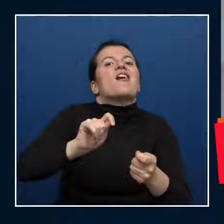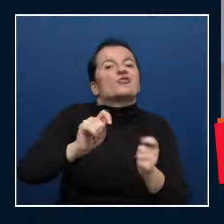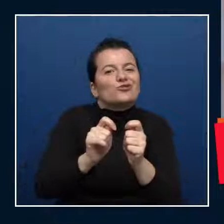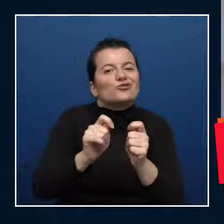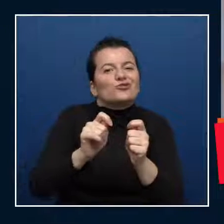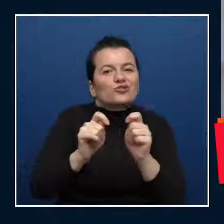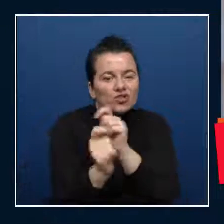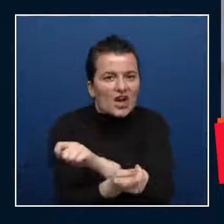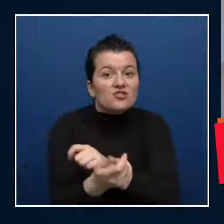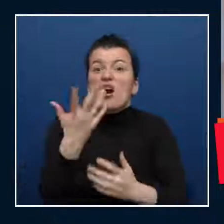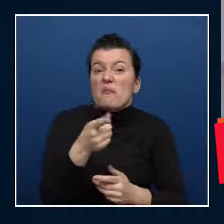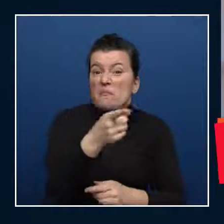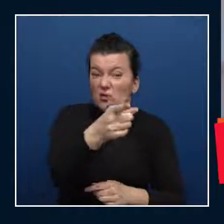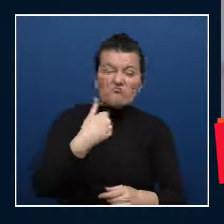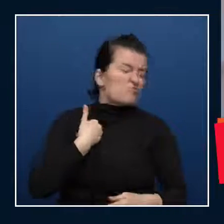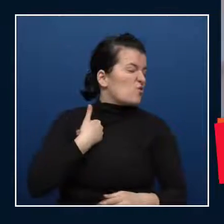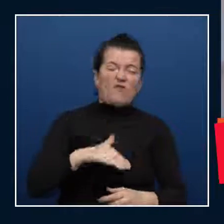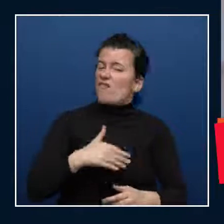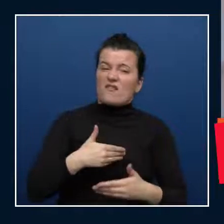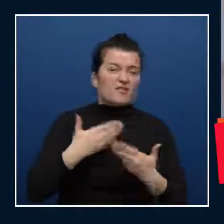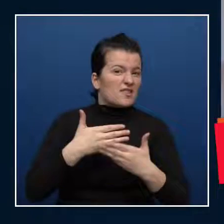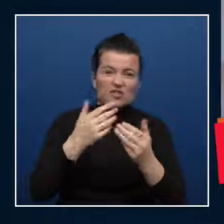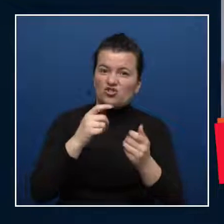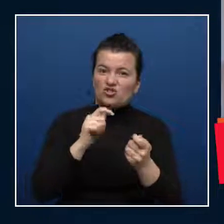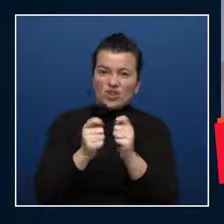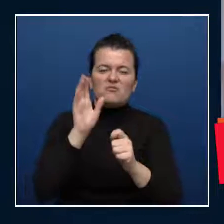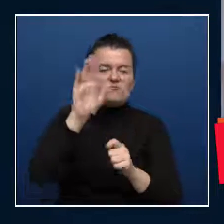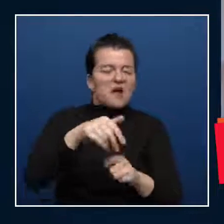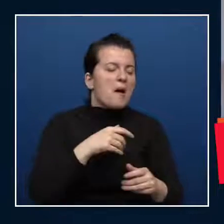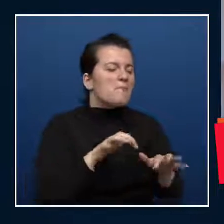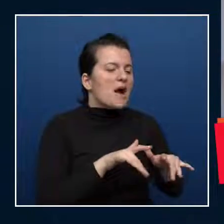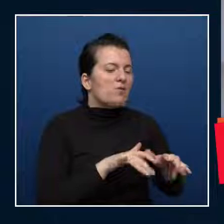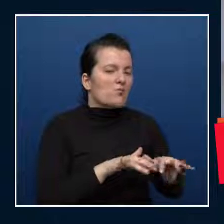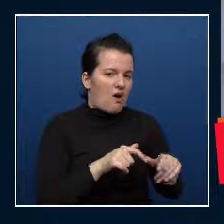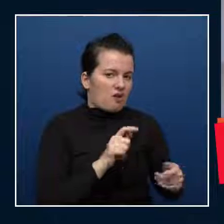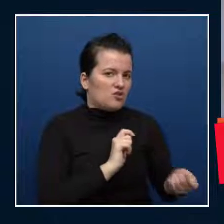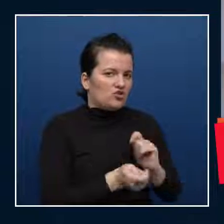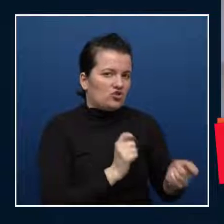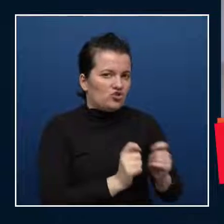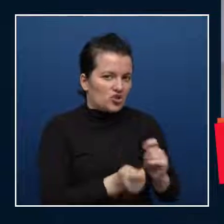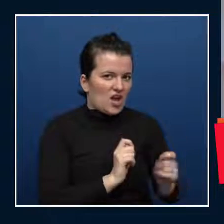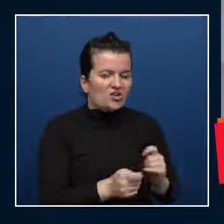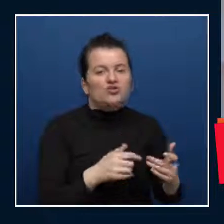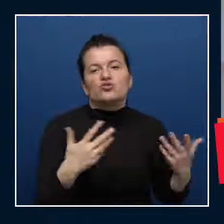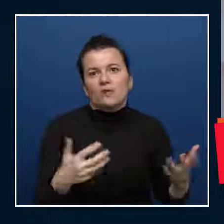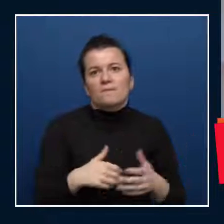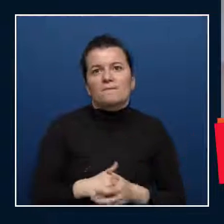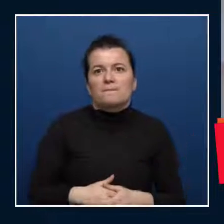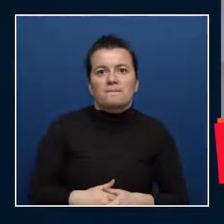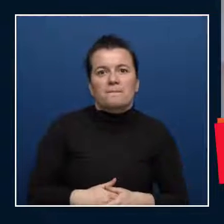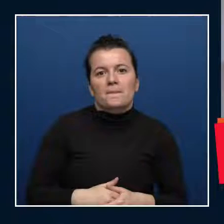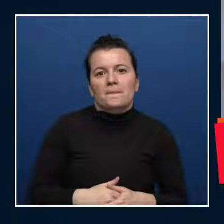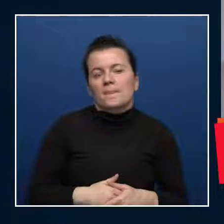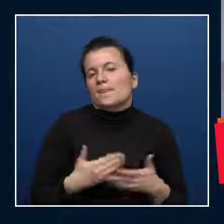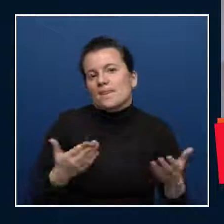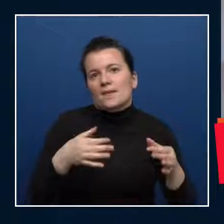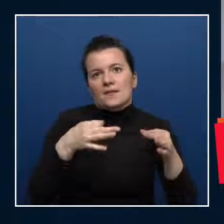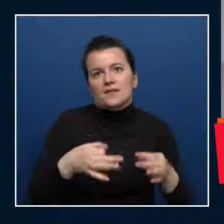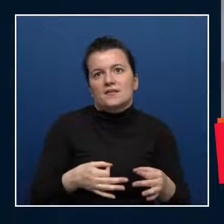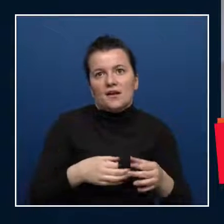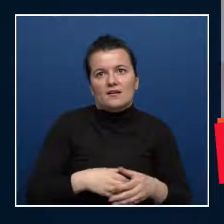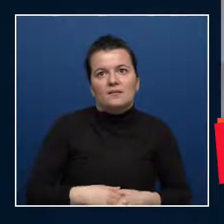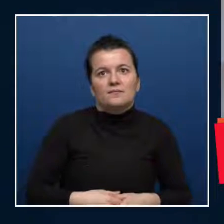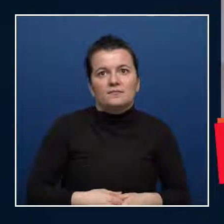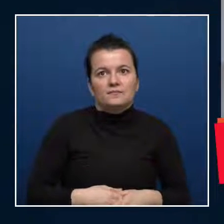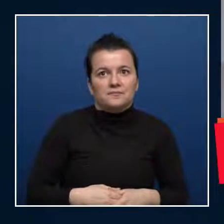wait a few days, so you might have to do it manually yourself. So there is an element of it's a managed service, but please don't just let it run away on its